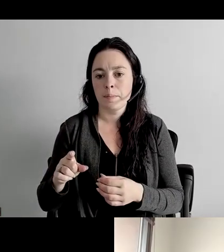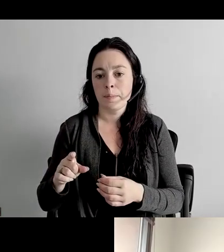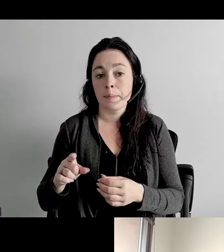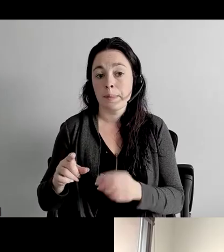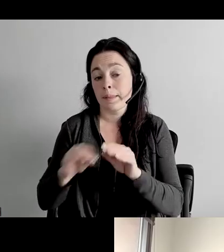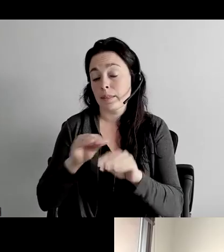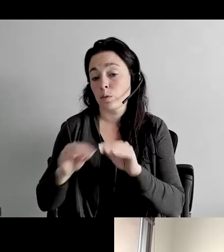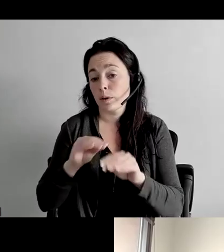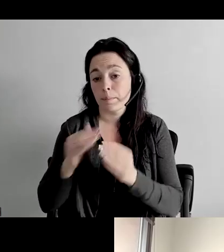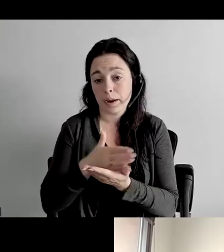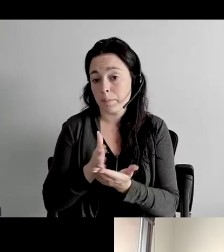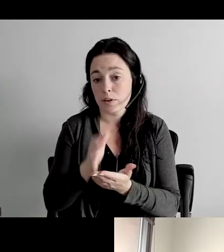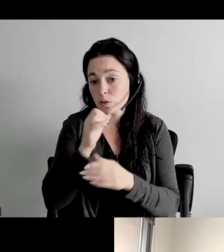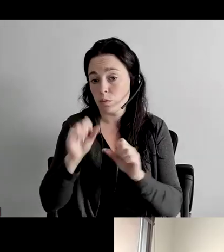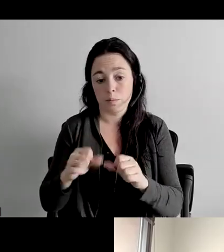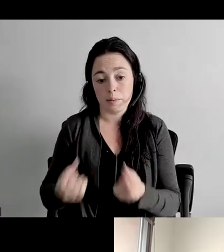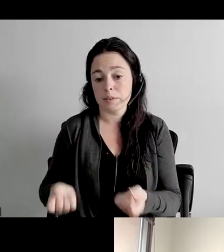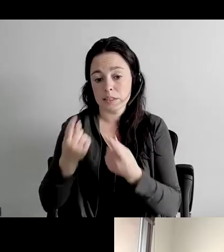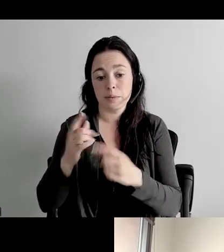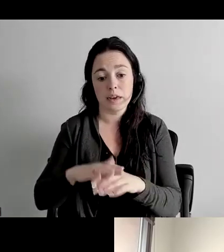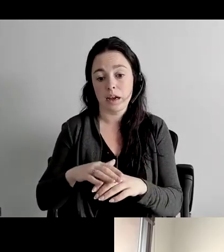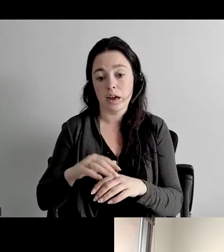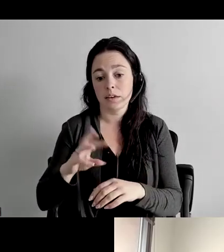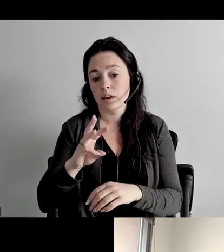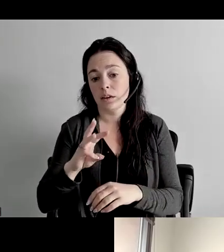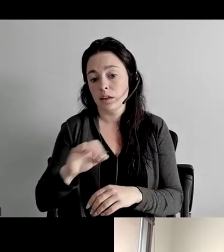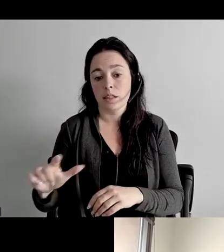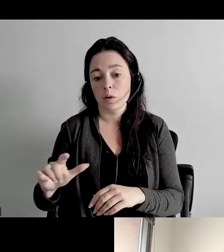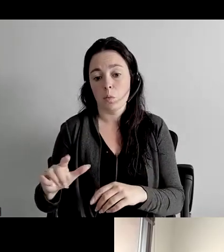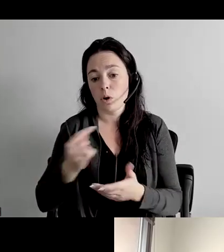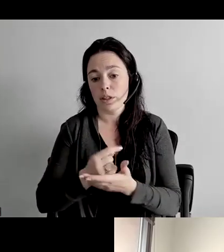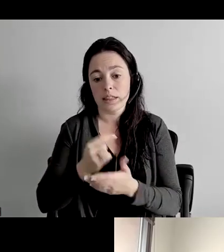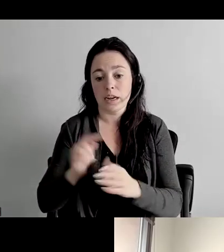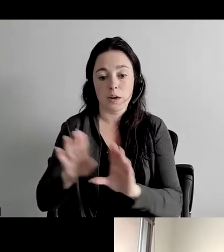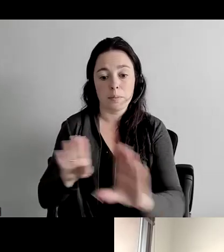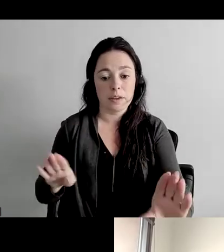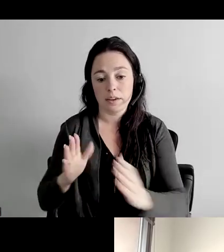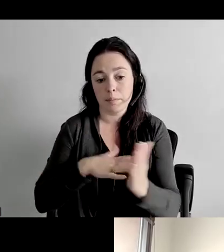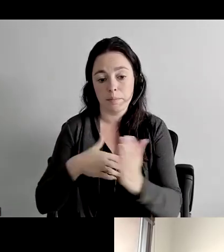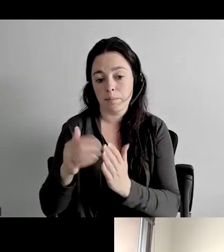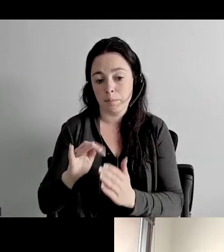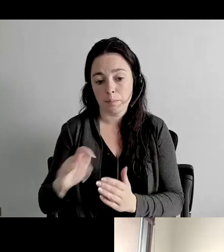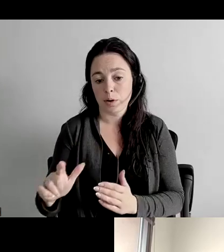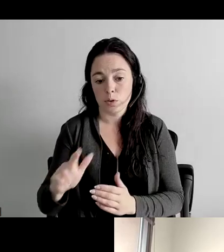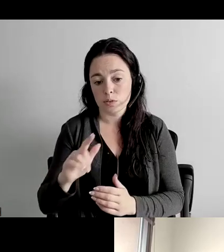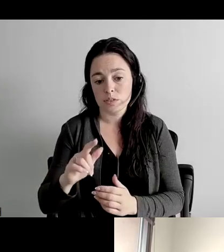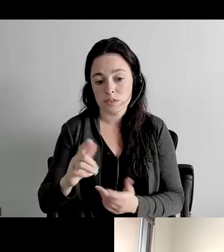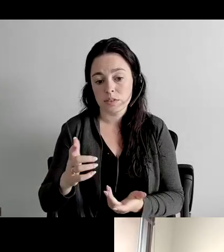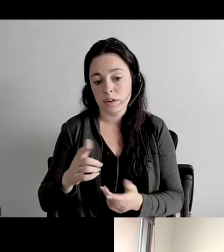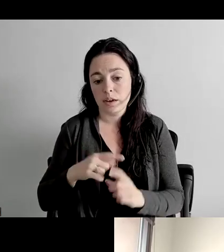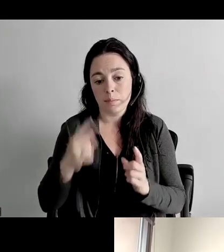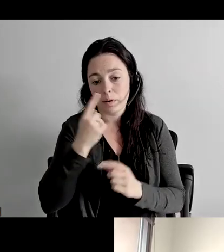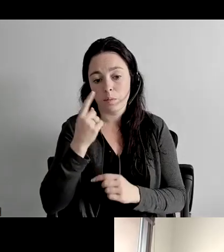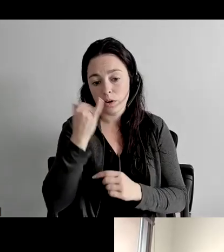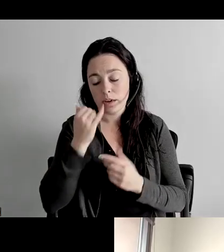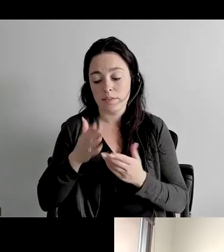repair budget can't be spent on things like wall therapy murals because they're on private property. I wonder if there's a way, maybe even